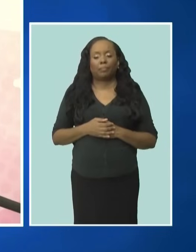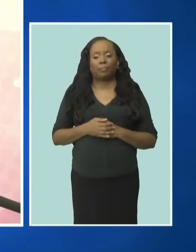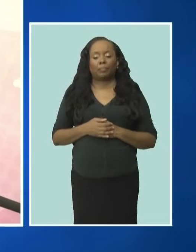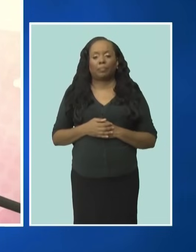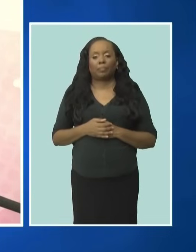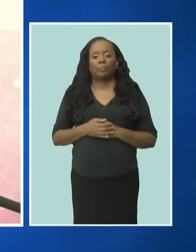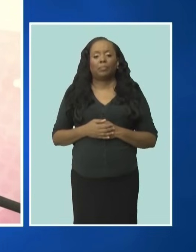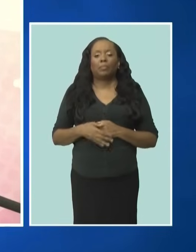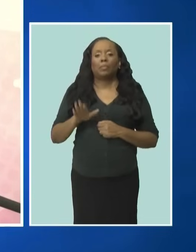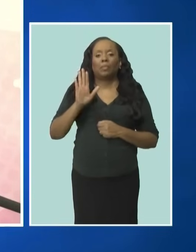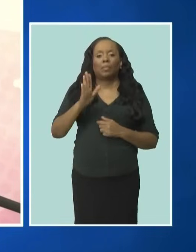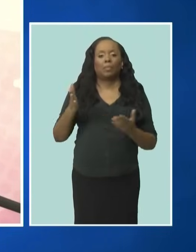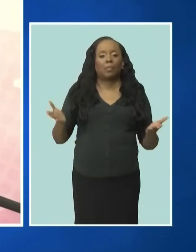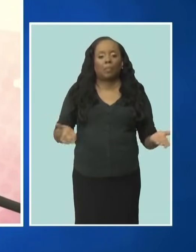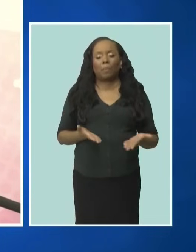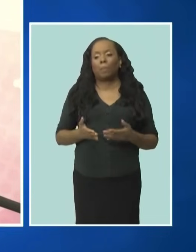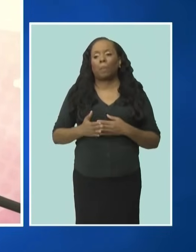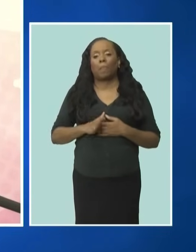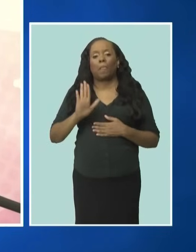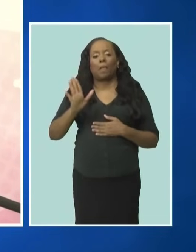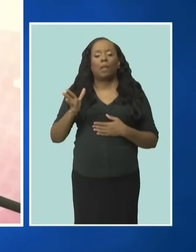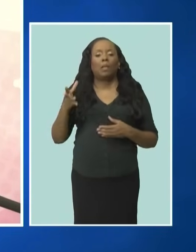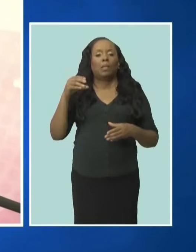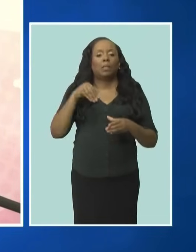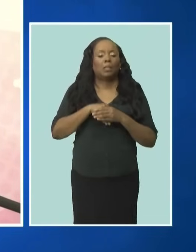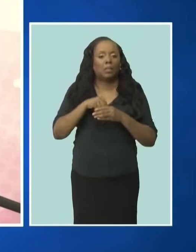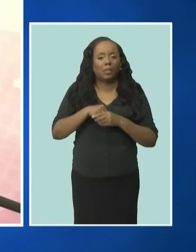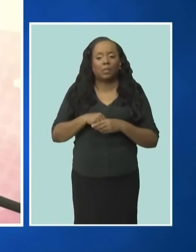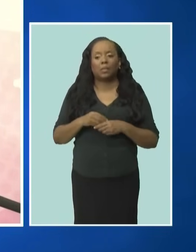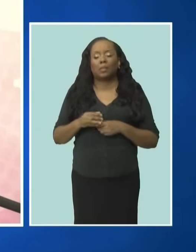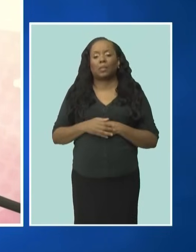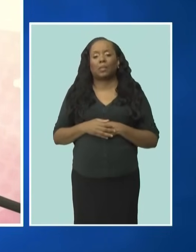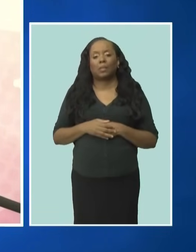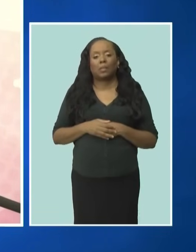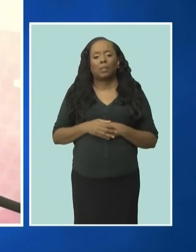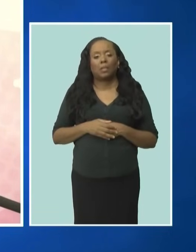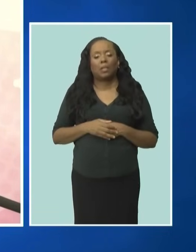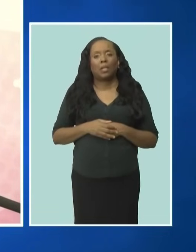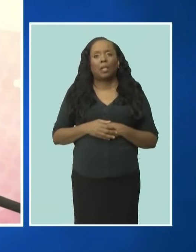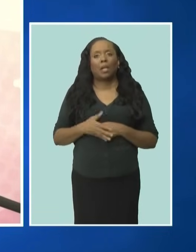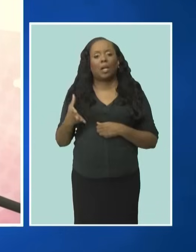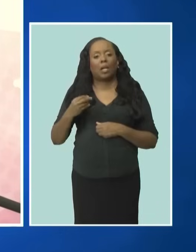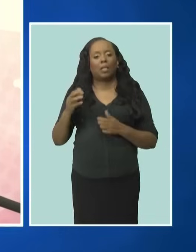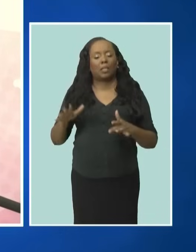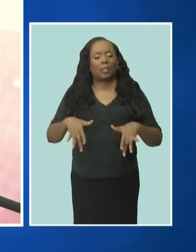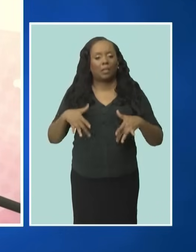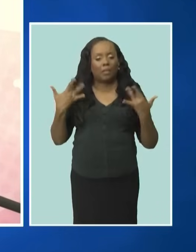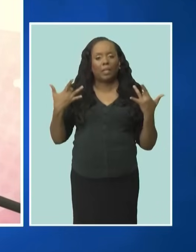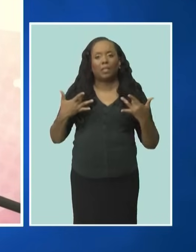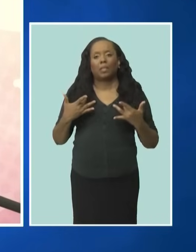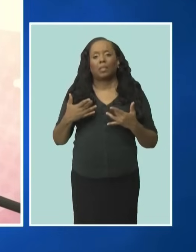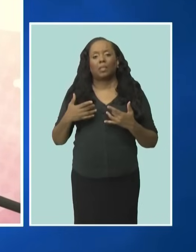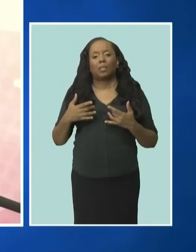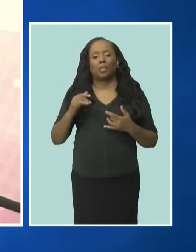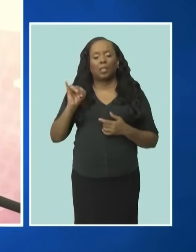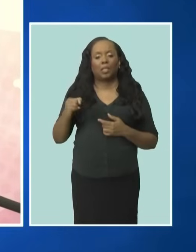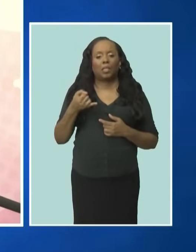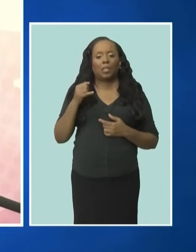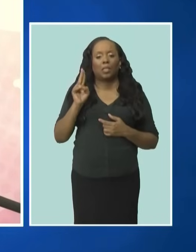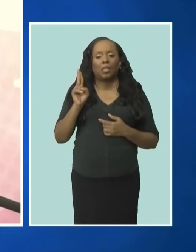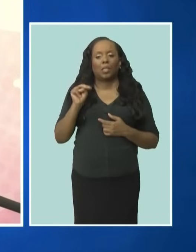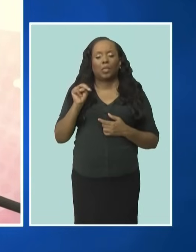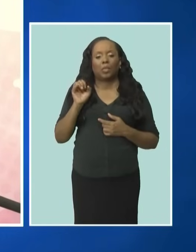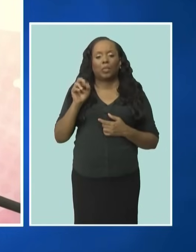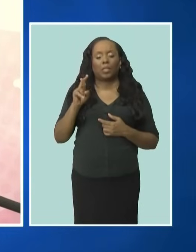your tangible investment in this project, and in the event where we put it on display, Junior Kadumant, is a